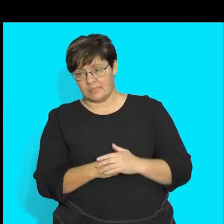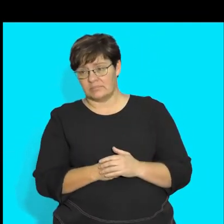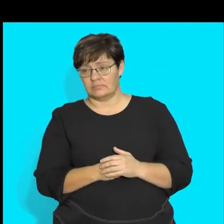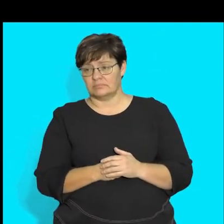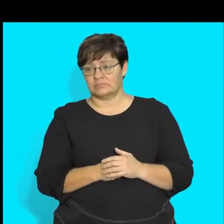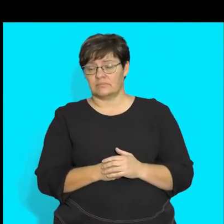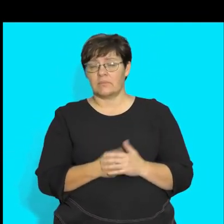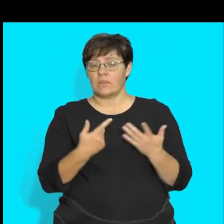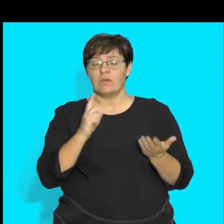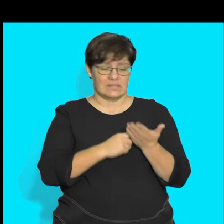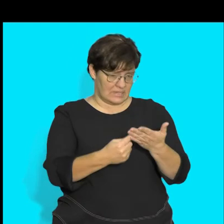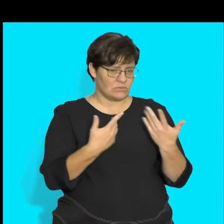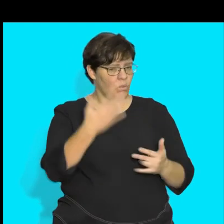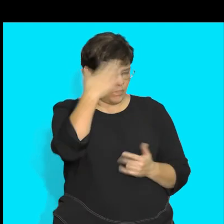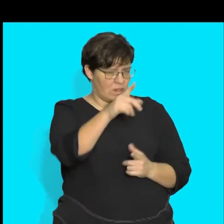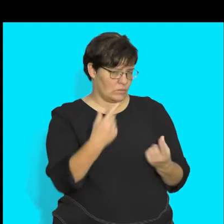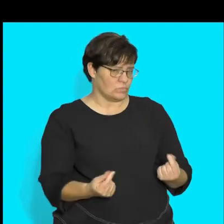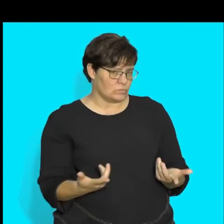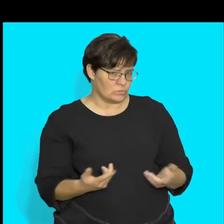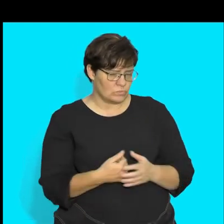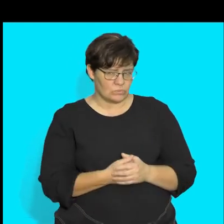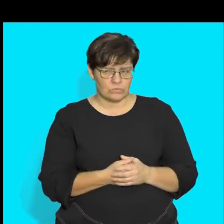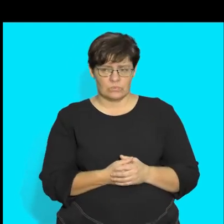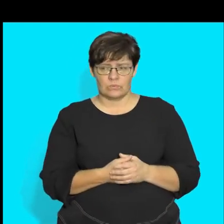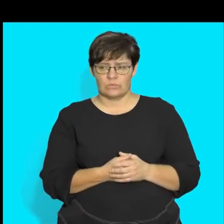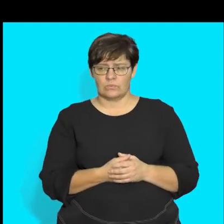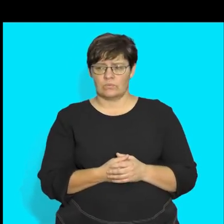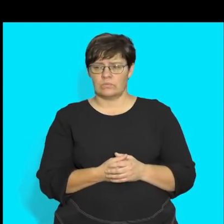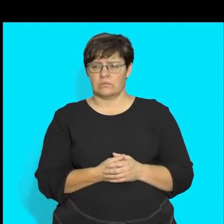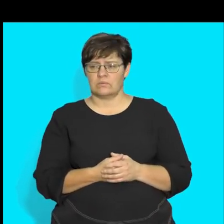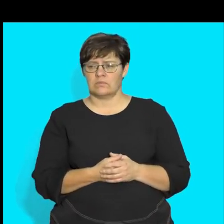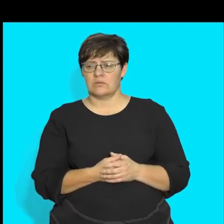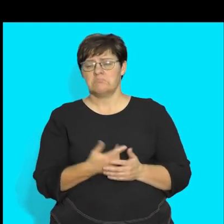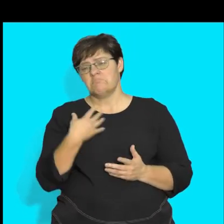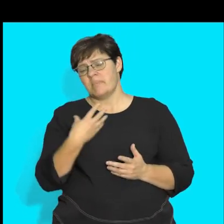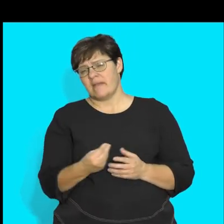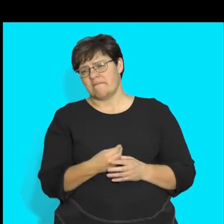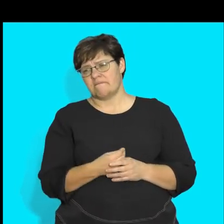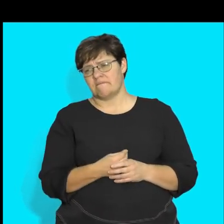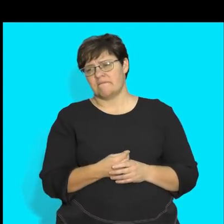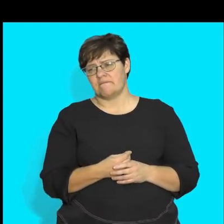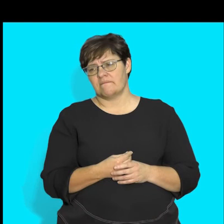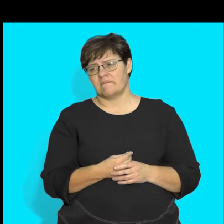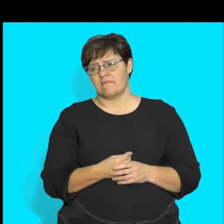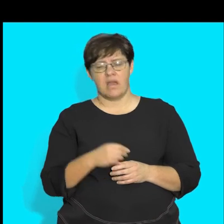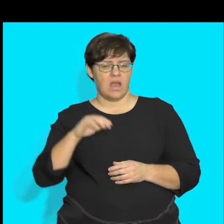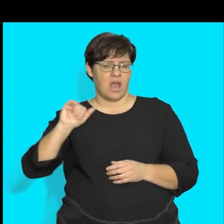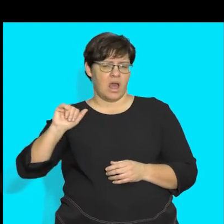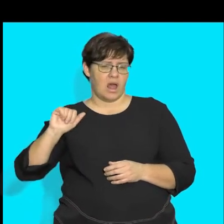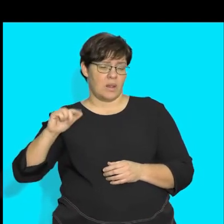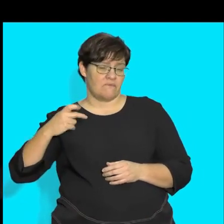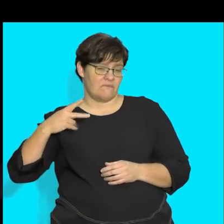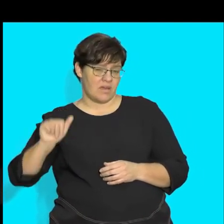I can do that. We've discussed that. We know how to do that now. If I have the angle alpha and